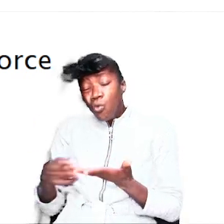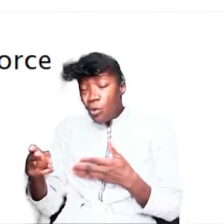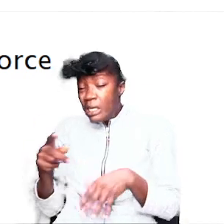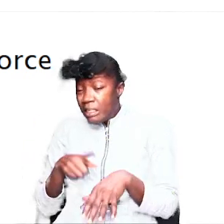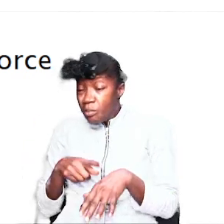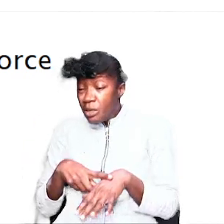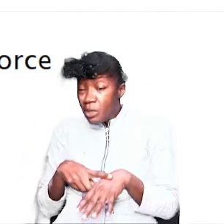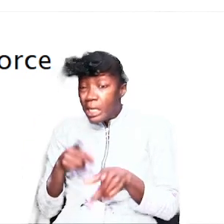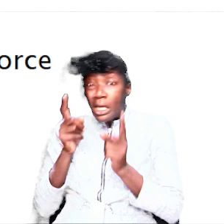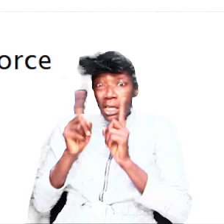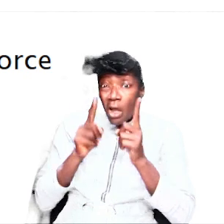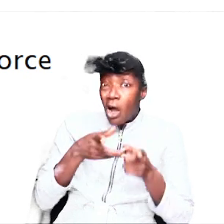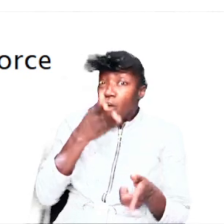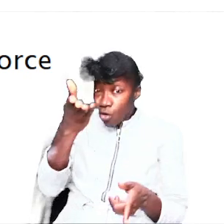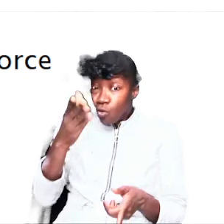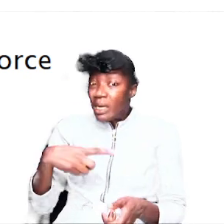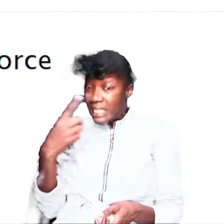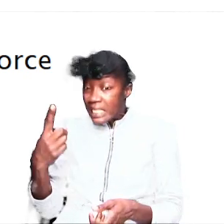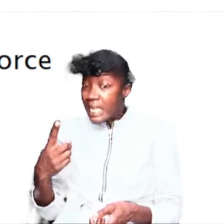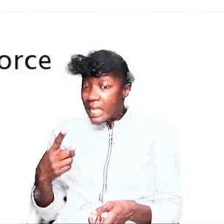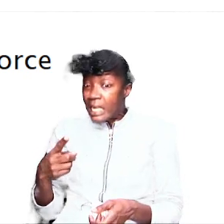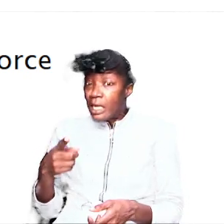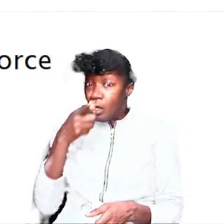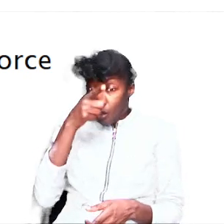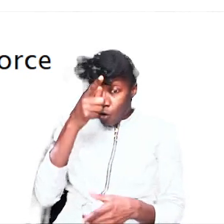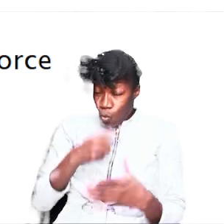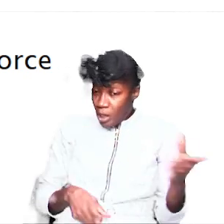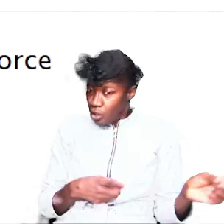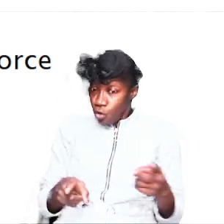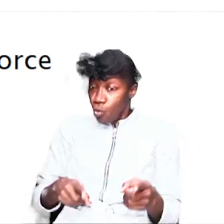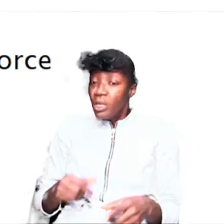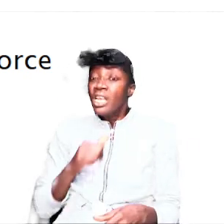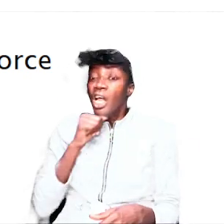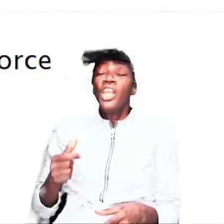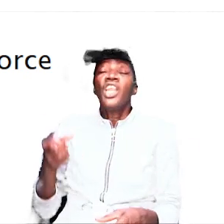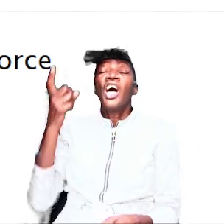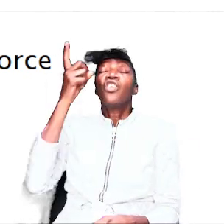that, you know, what you're doing is not right.